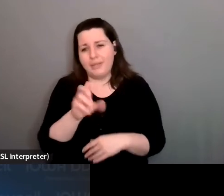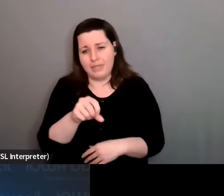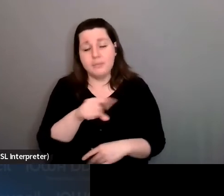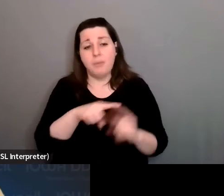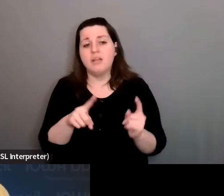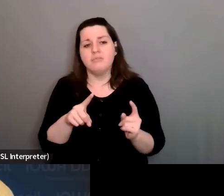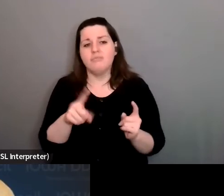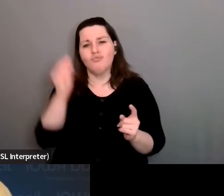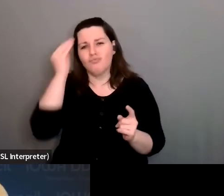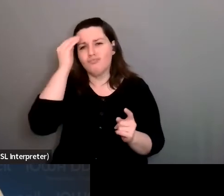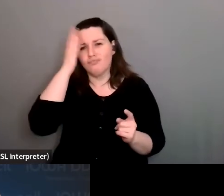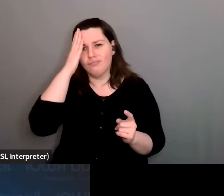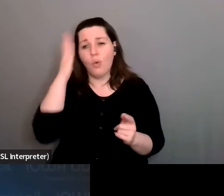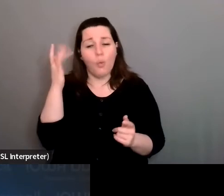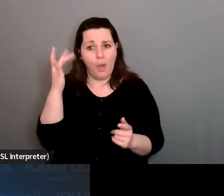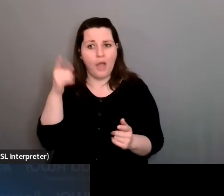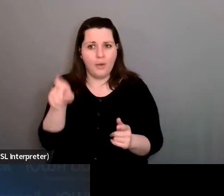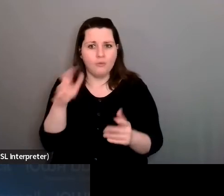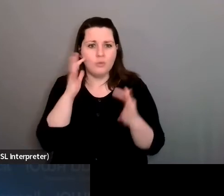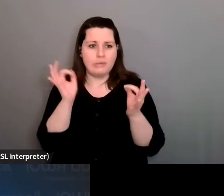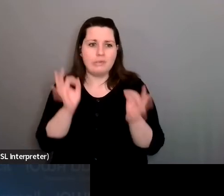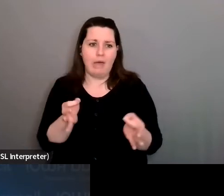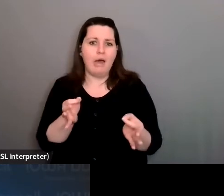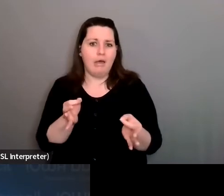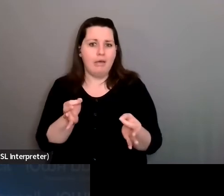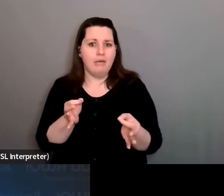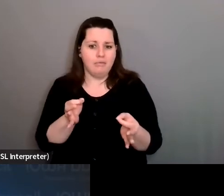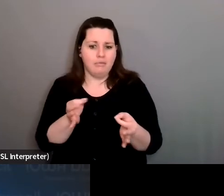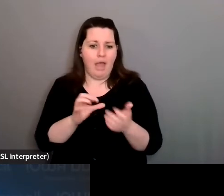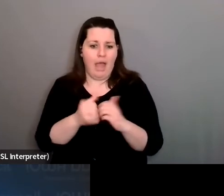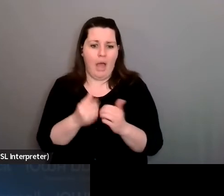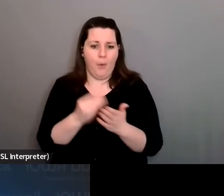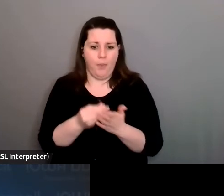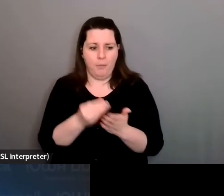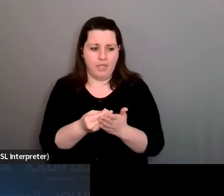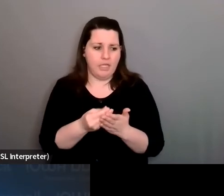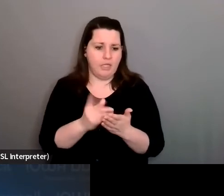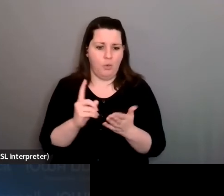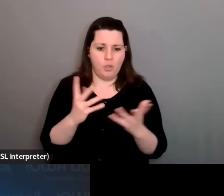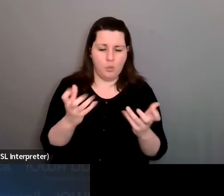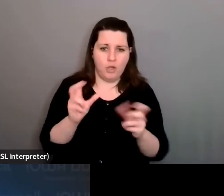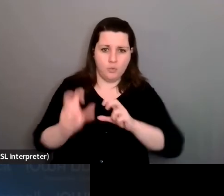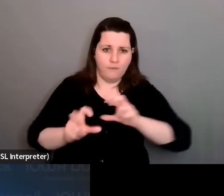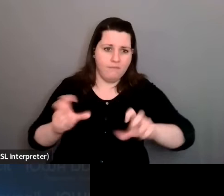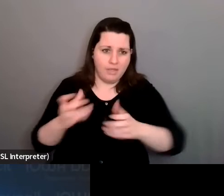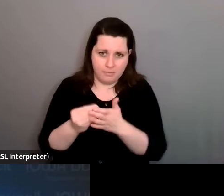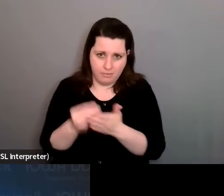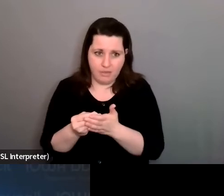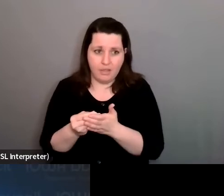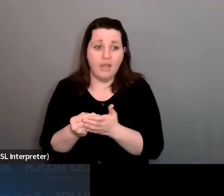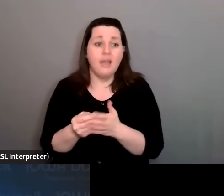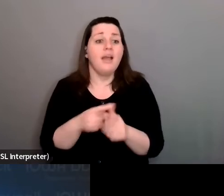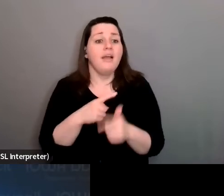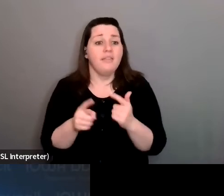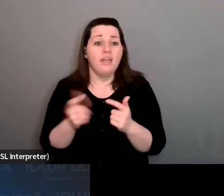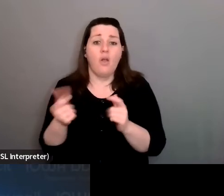know because you will have to make a decision on how you want the money, where you want the money invested. And then you need to gather all the